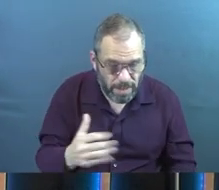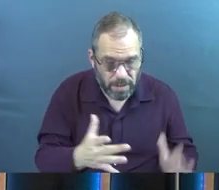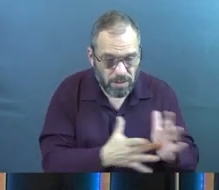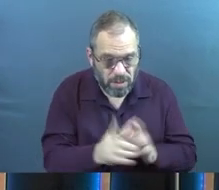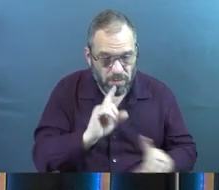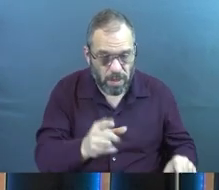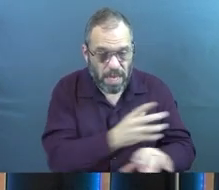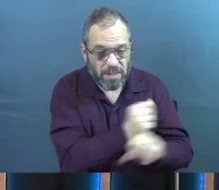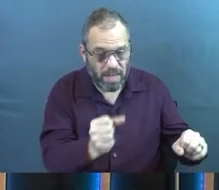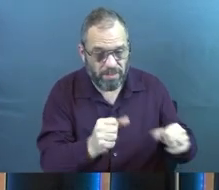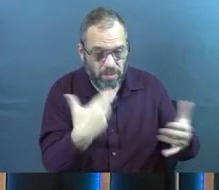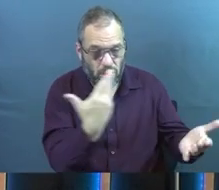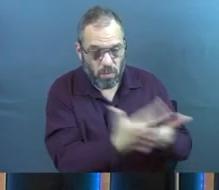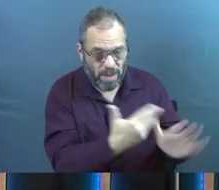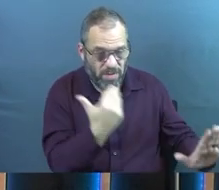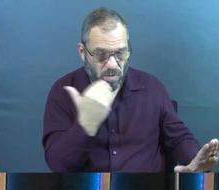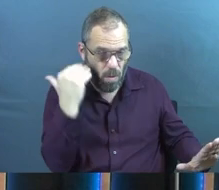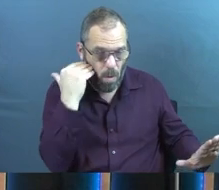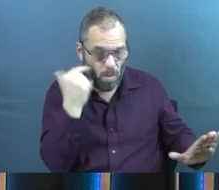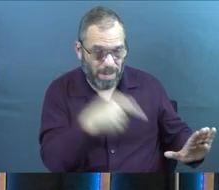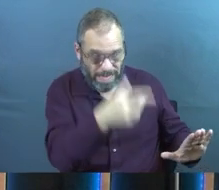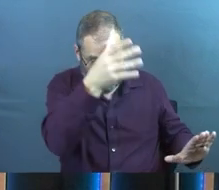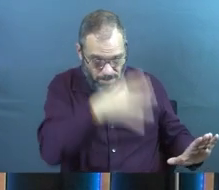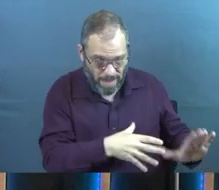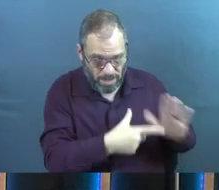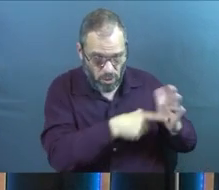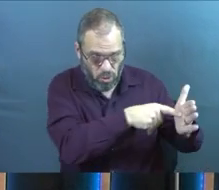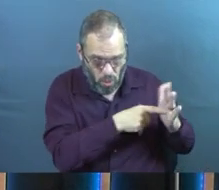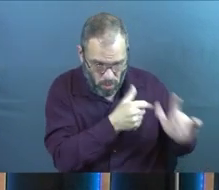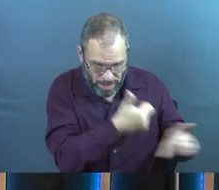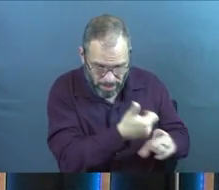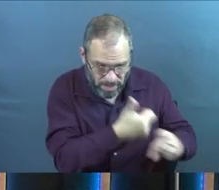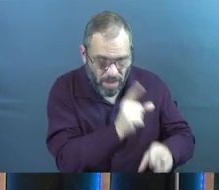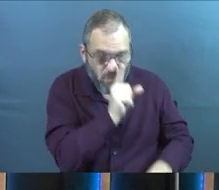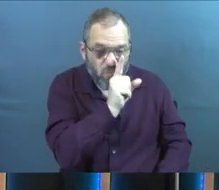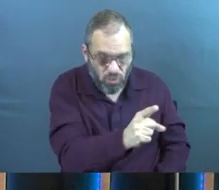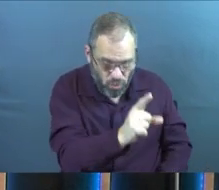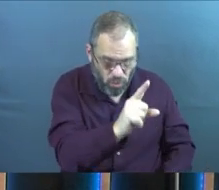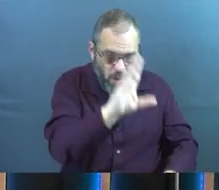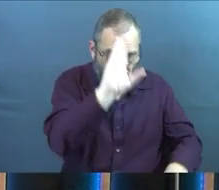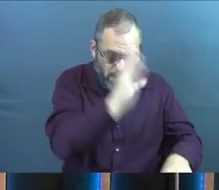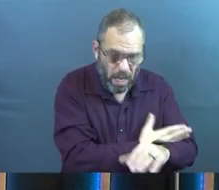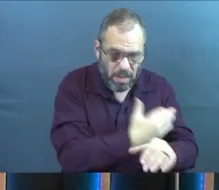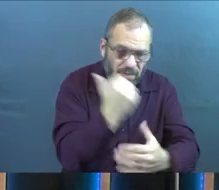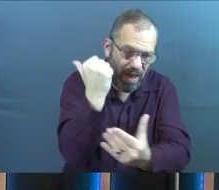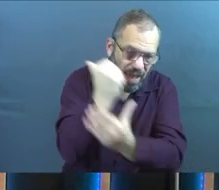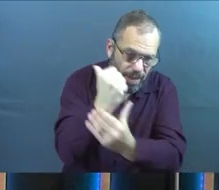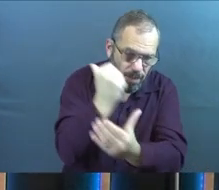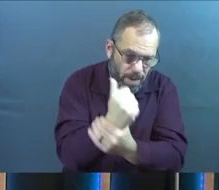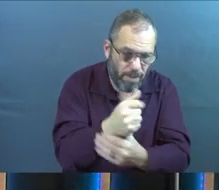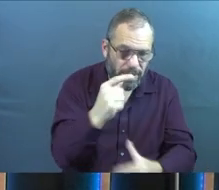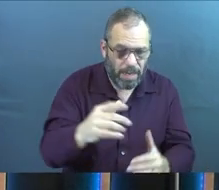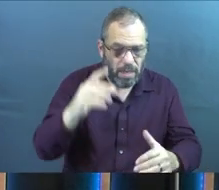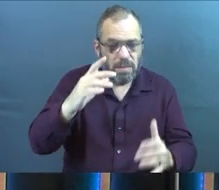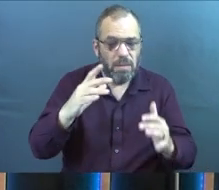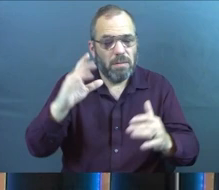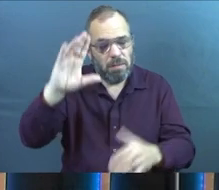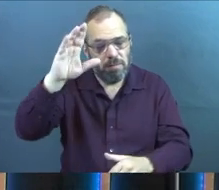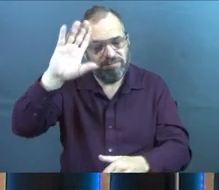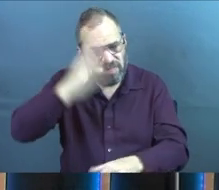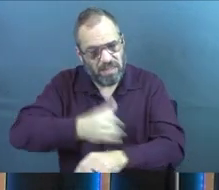responded, salvation has come to this home today, for this man has shown himself to be a true son of Abraham, for the Son of Man came to seek and save